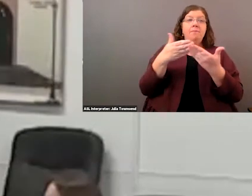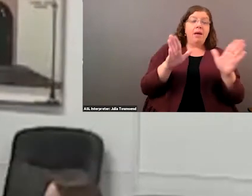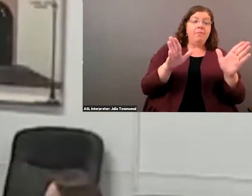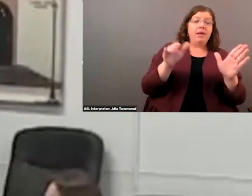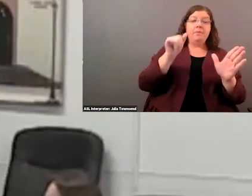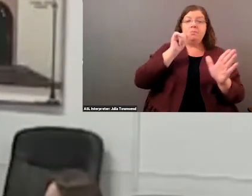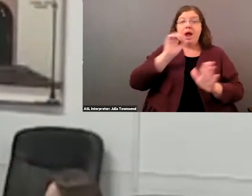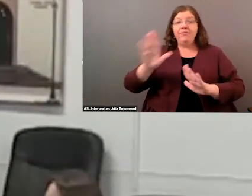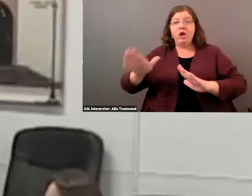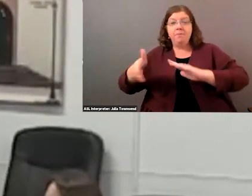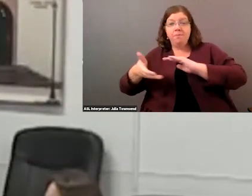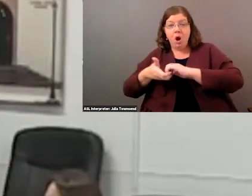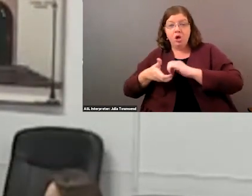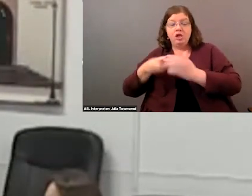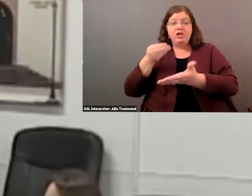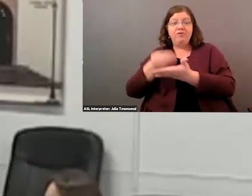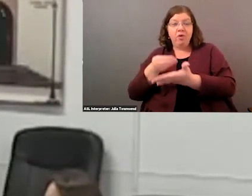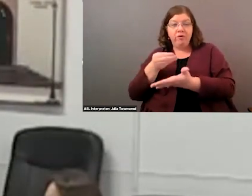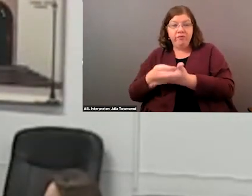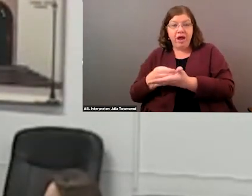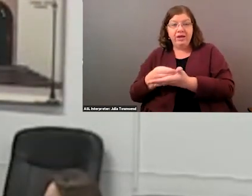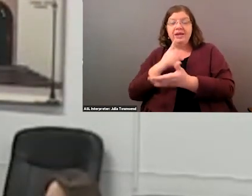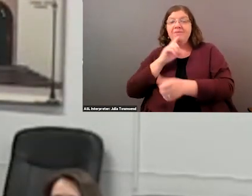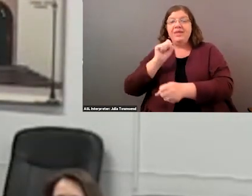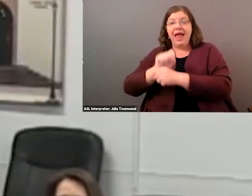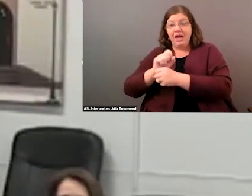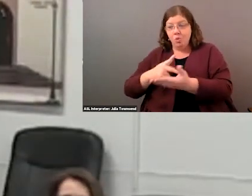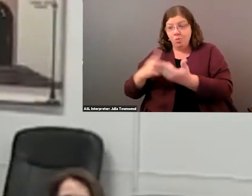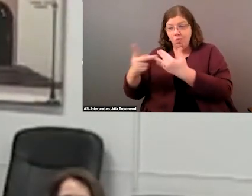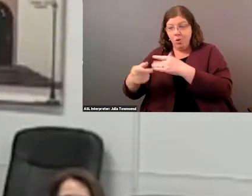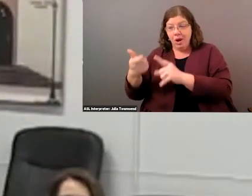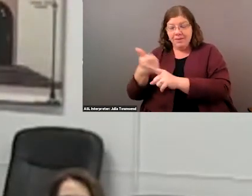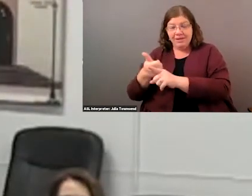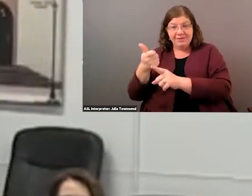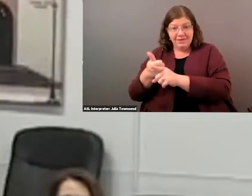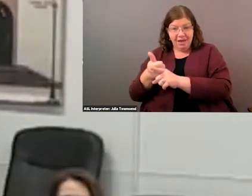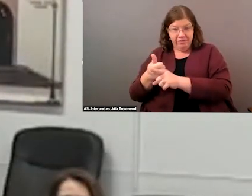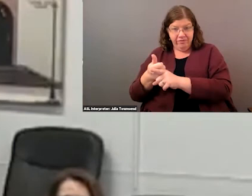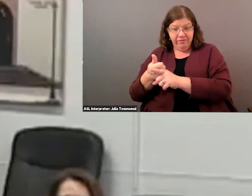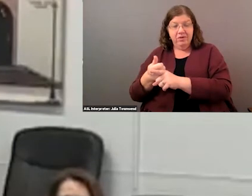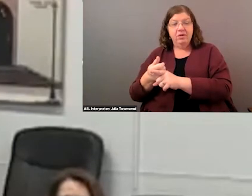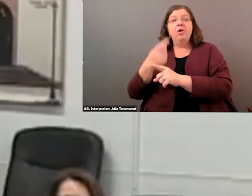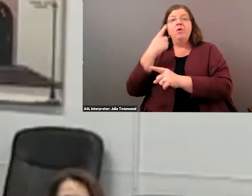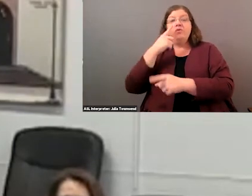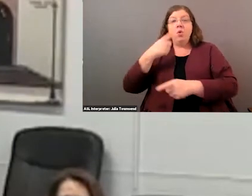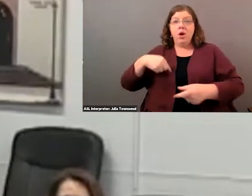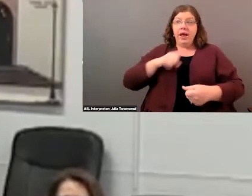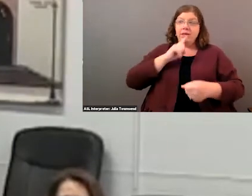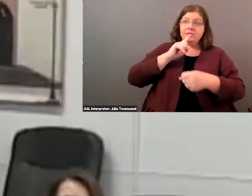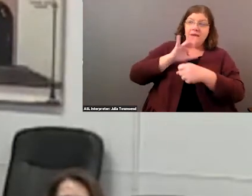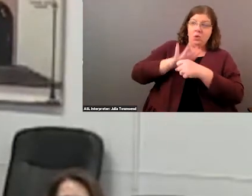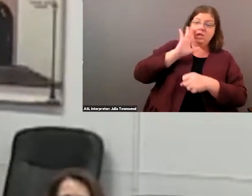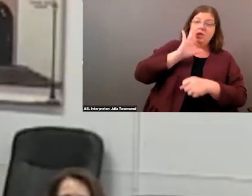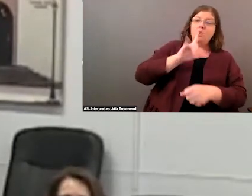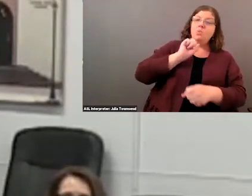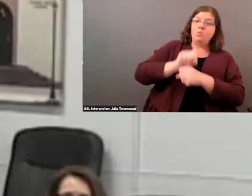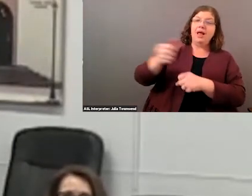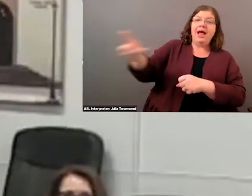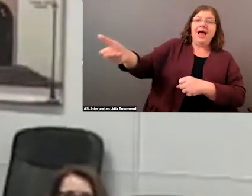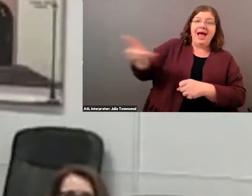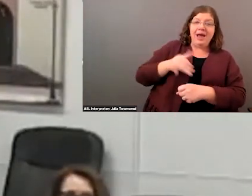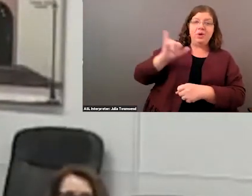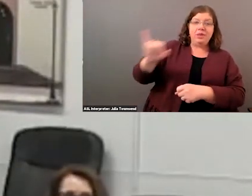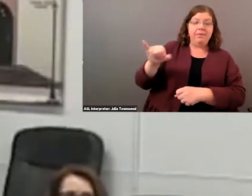in return for us guaranteeing that we'll hire that position. So it's similar to the Peak Fellowship that we do with UCSB. And so I'm